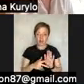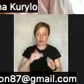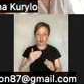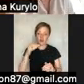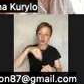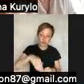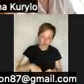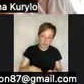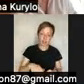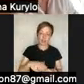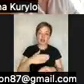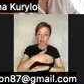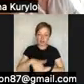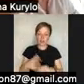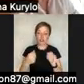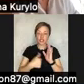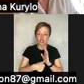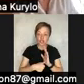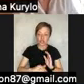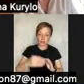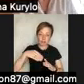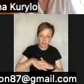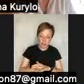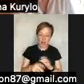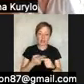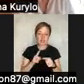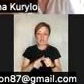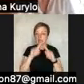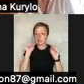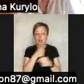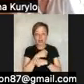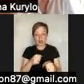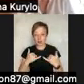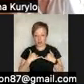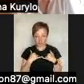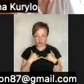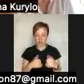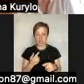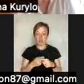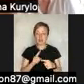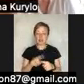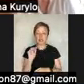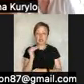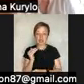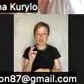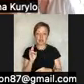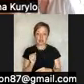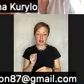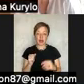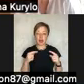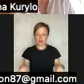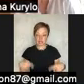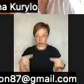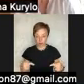the entrance to the school, and then eight stairs more. Then you go to the courtyard, and then you go down to the basement,